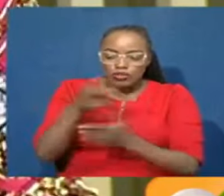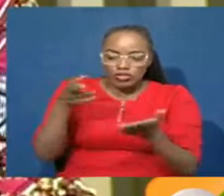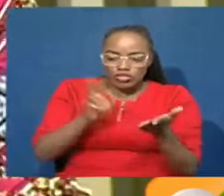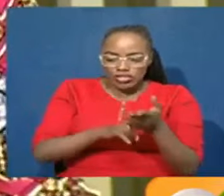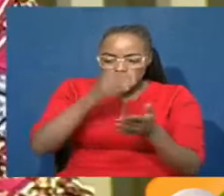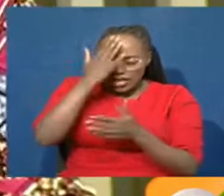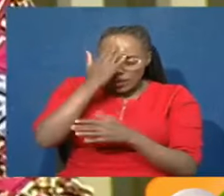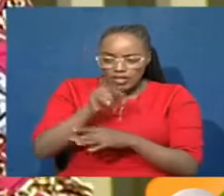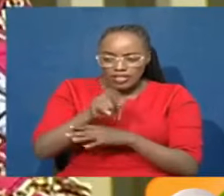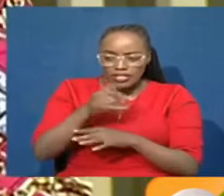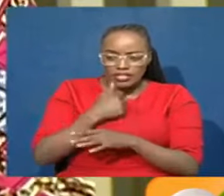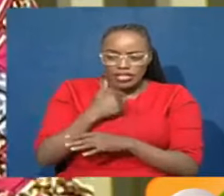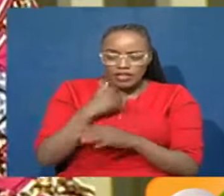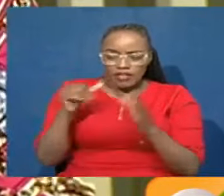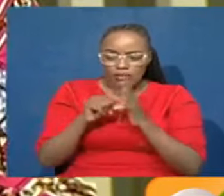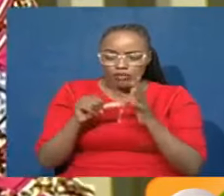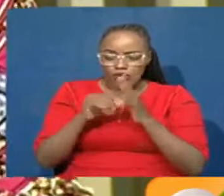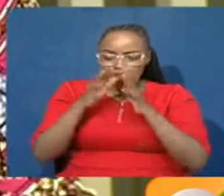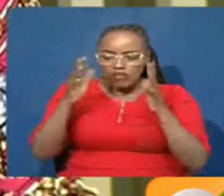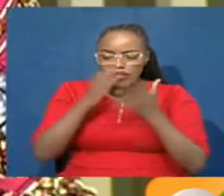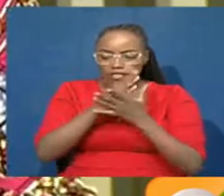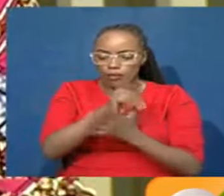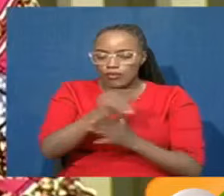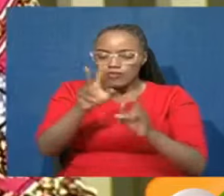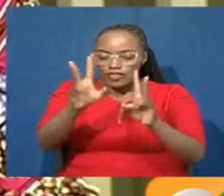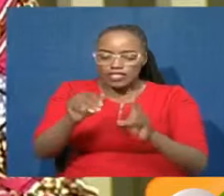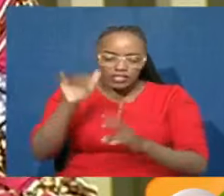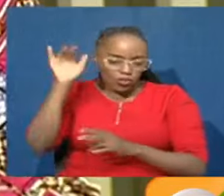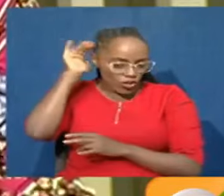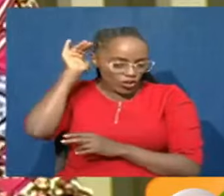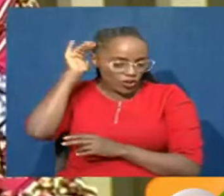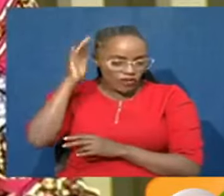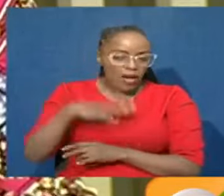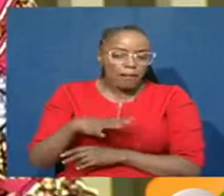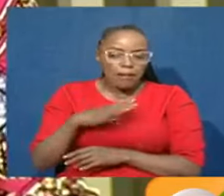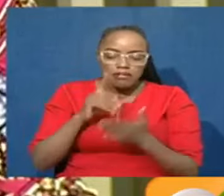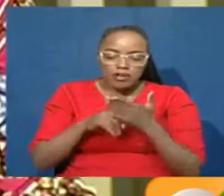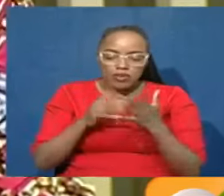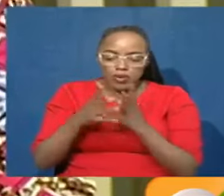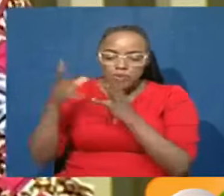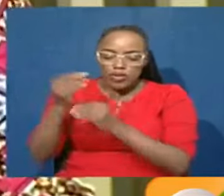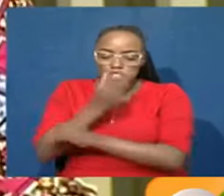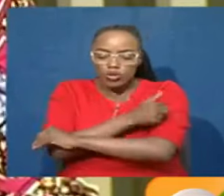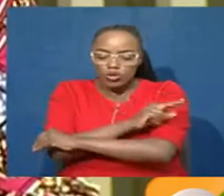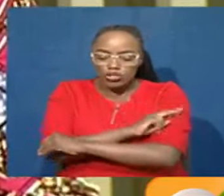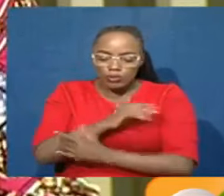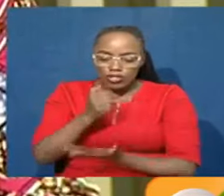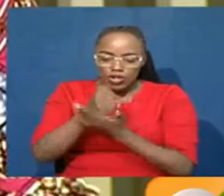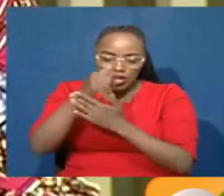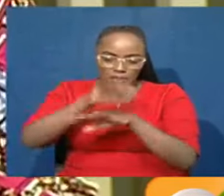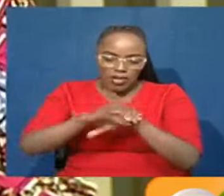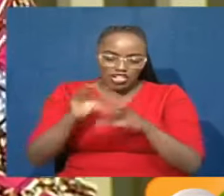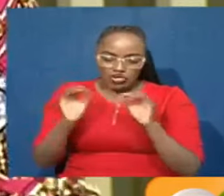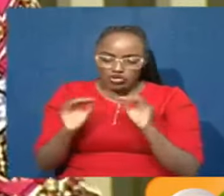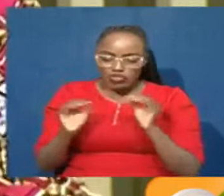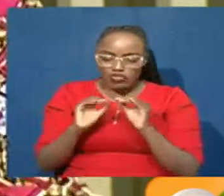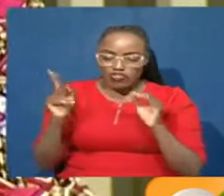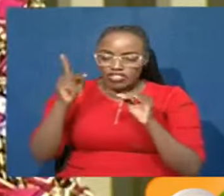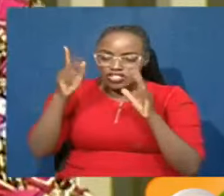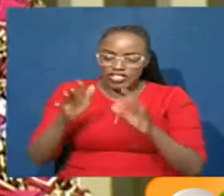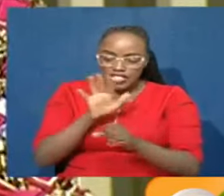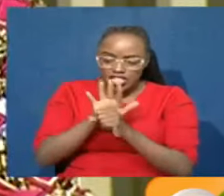because that has also been a problem. Some of these issues where you hear people saying, we went to the hospital and were not assisted, a lot of Kenyans are